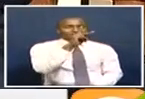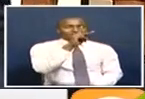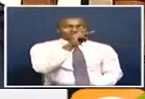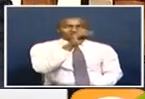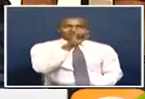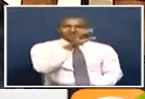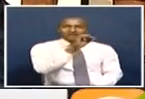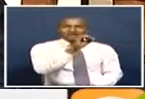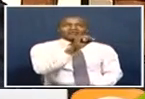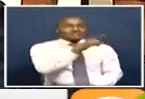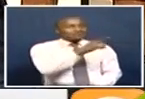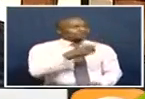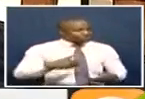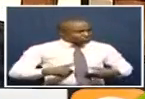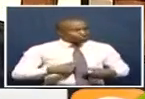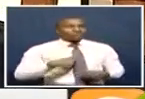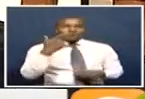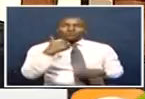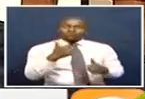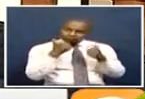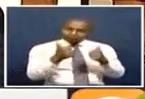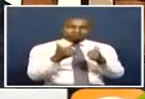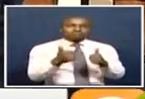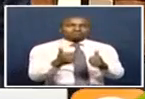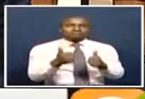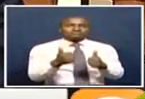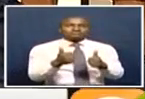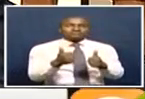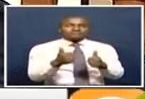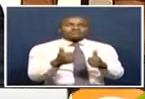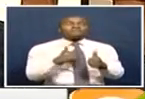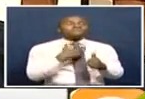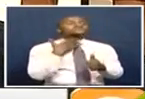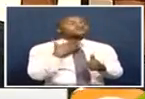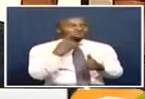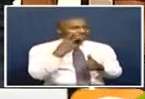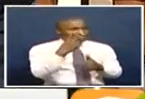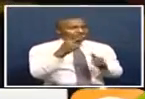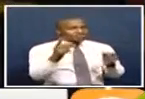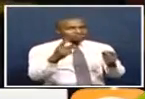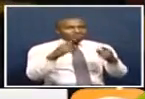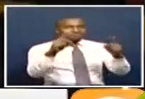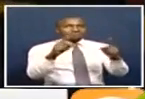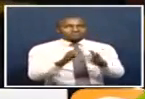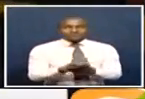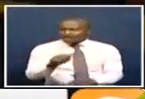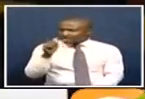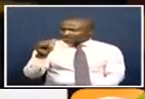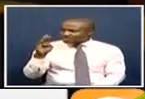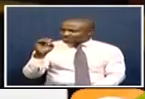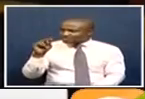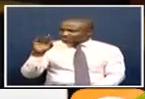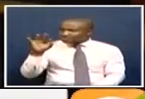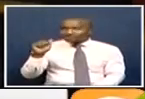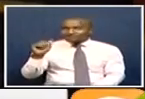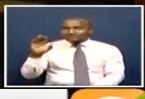Kanine Kega. Yeah. These are young people, vibrant, that when I'm old, I want to see them coming. What about people like Boniface Mwangi and Sterehe? Mwangi's all right.